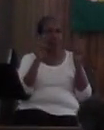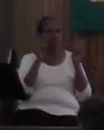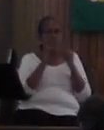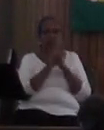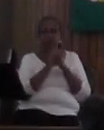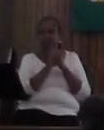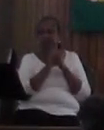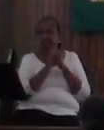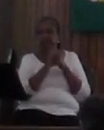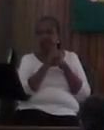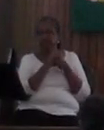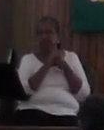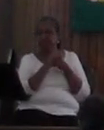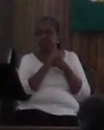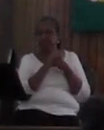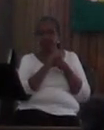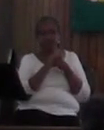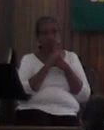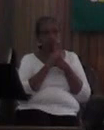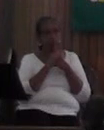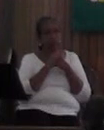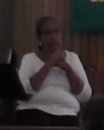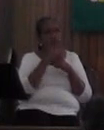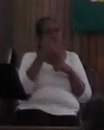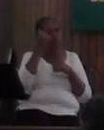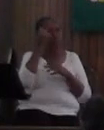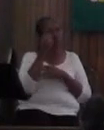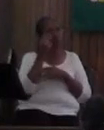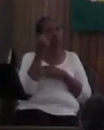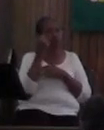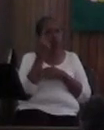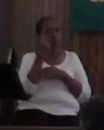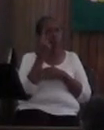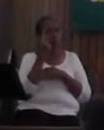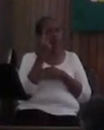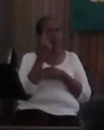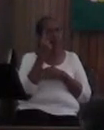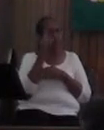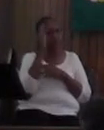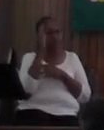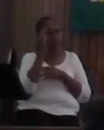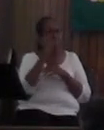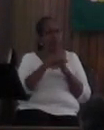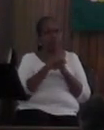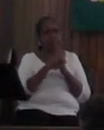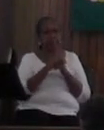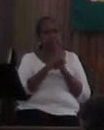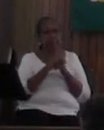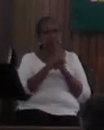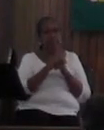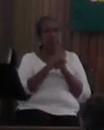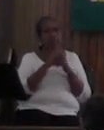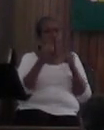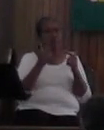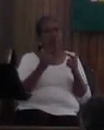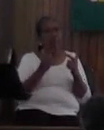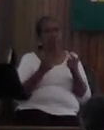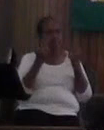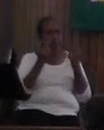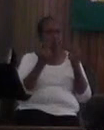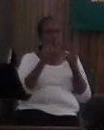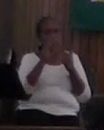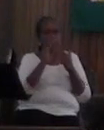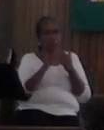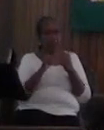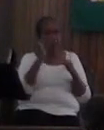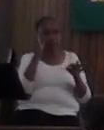this morning. To better understand this concept of living by faith, we will